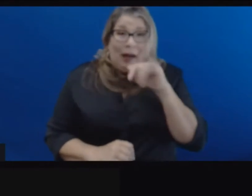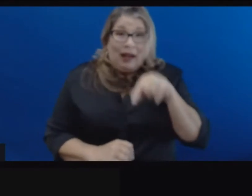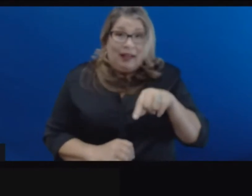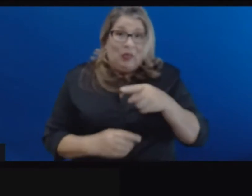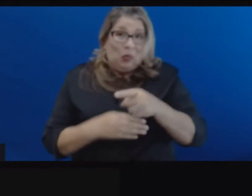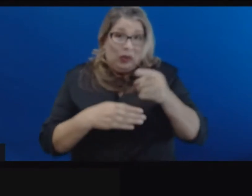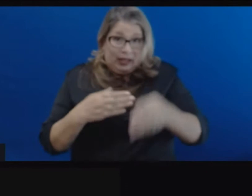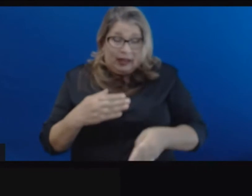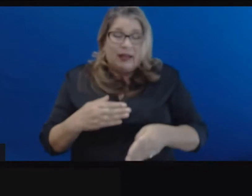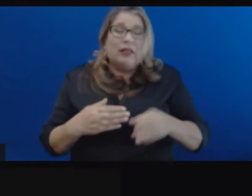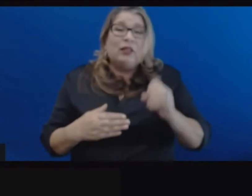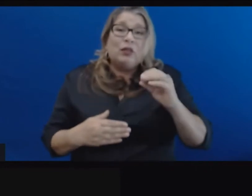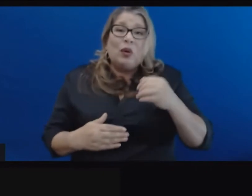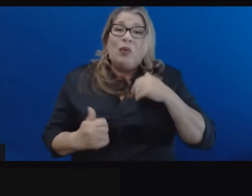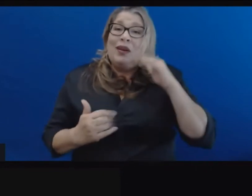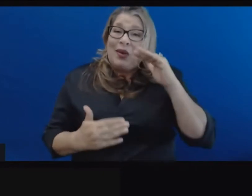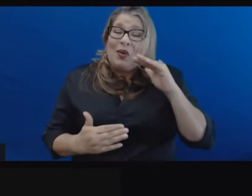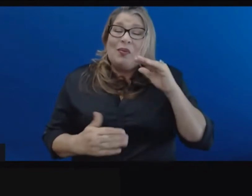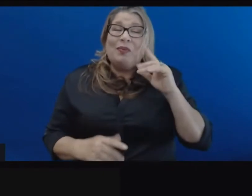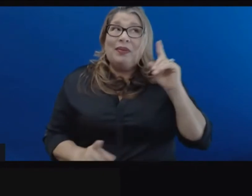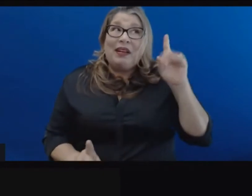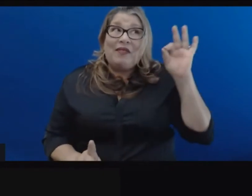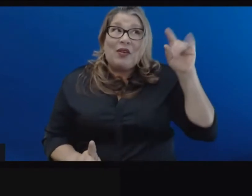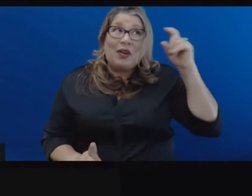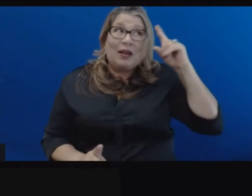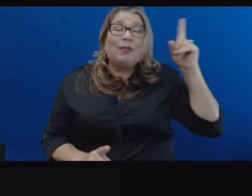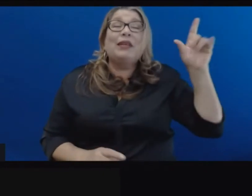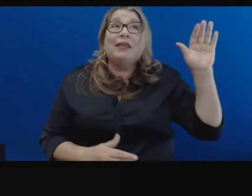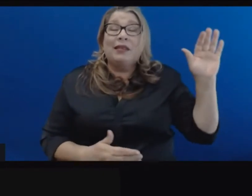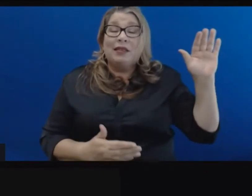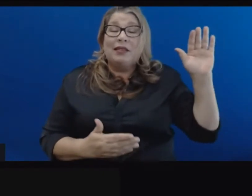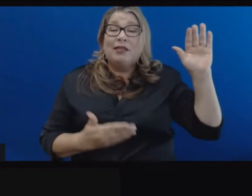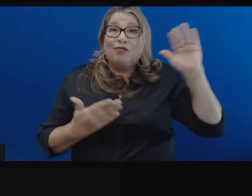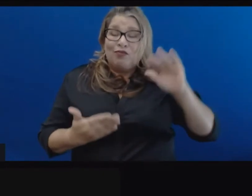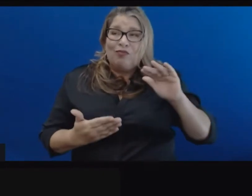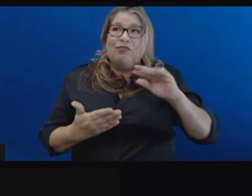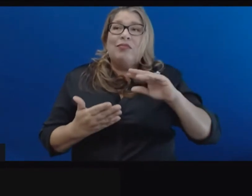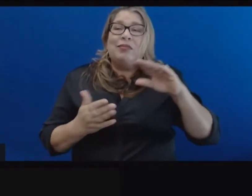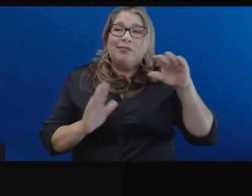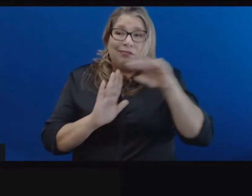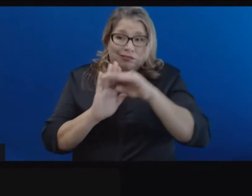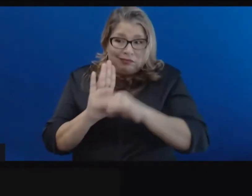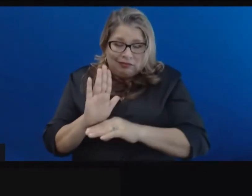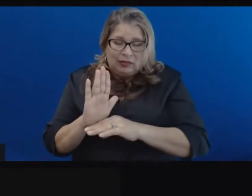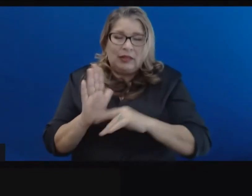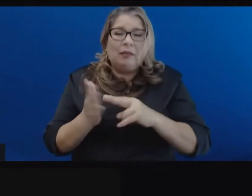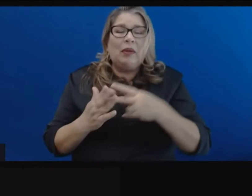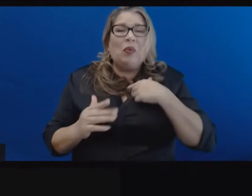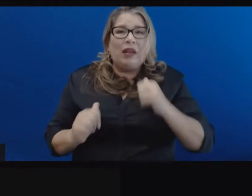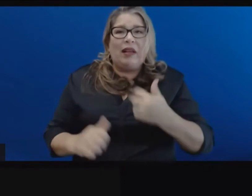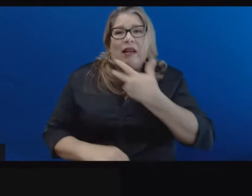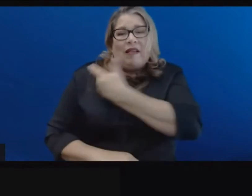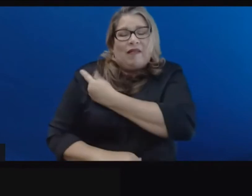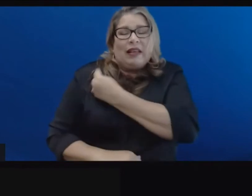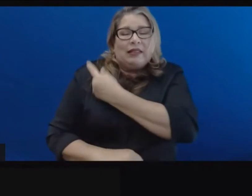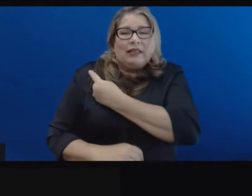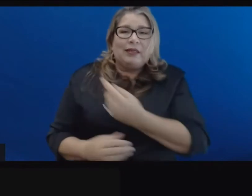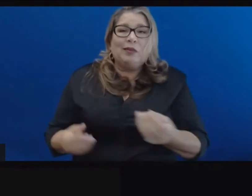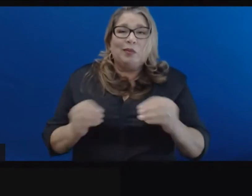able to use this tool from the federal government successfully to get through vaccinating the state.